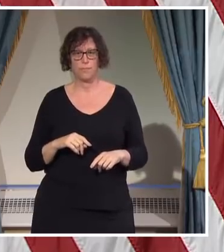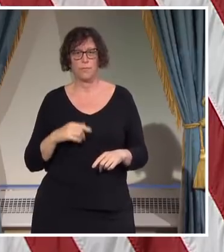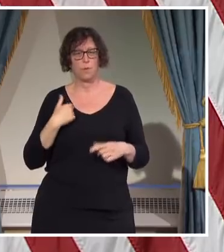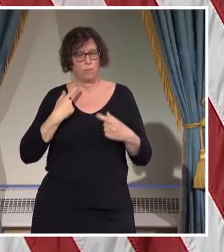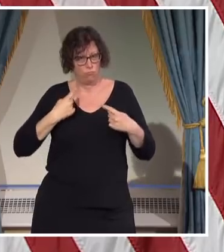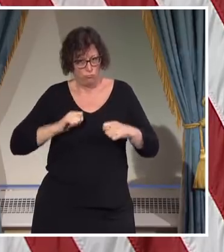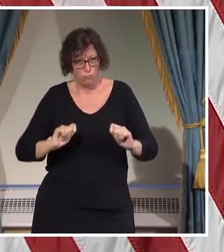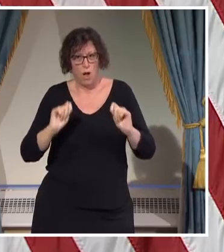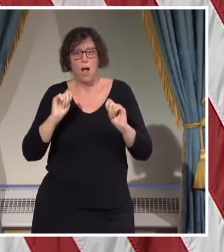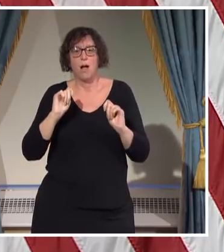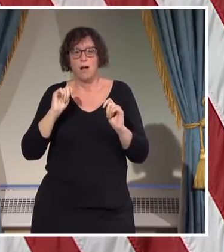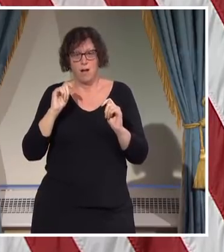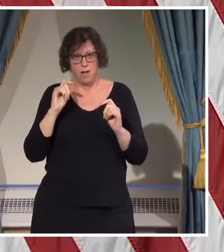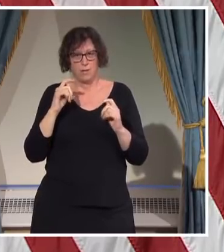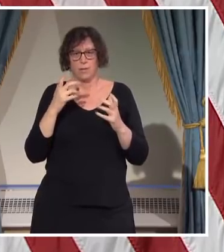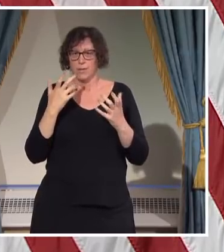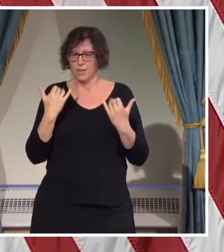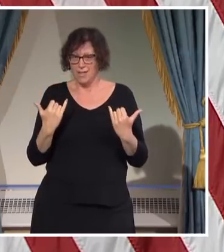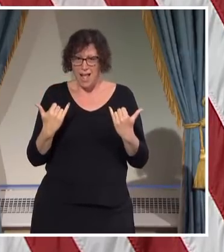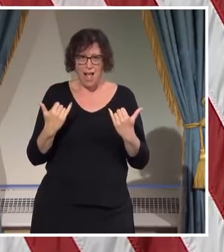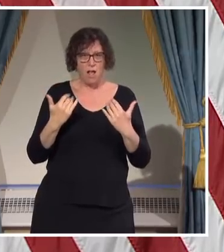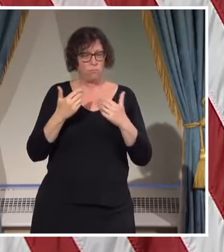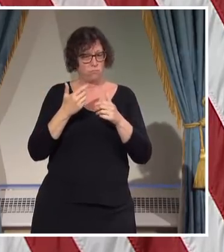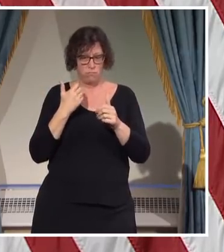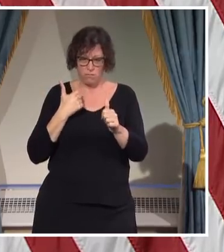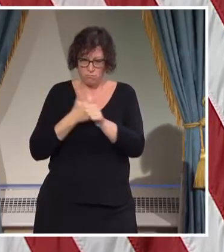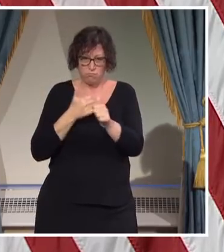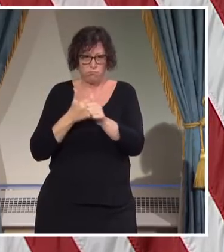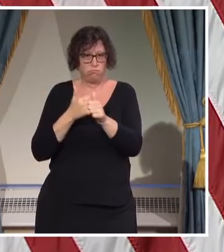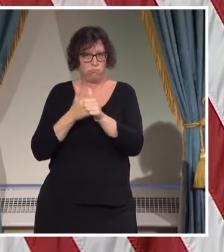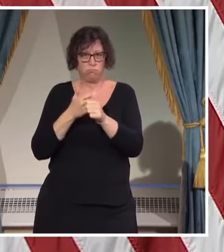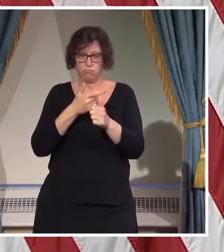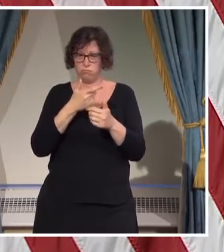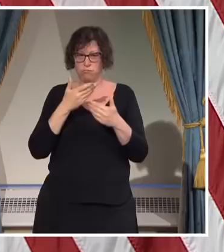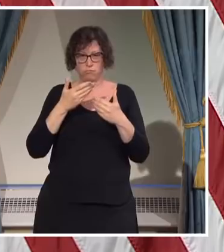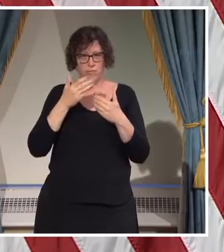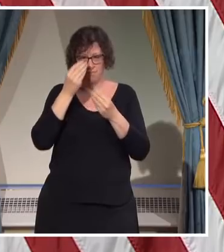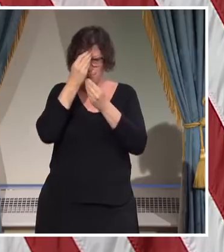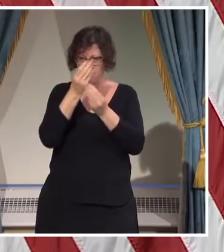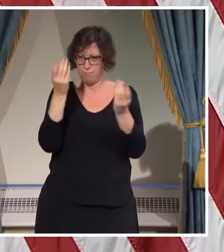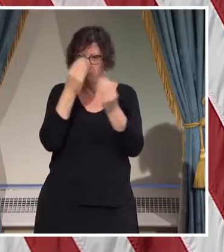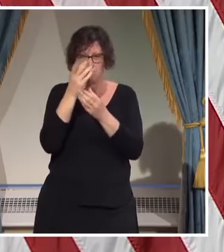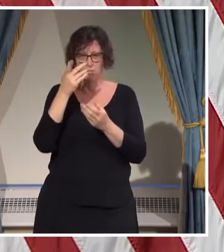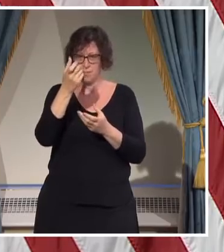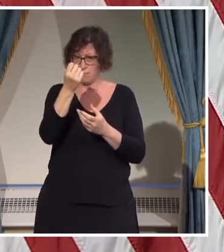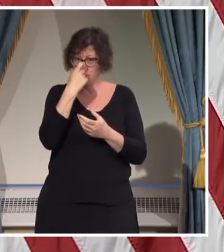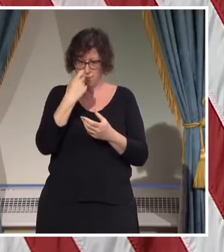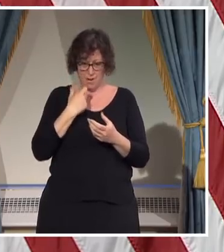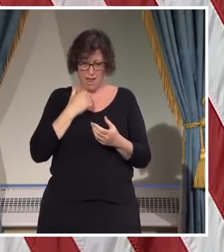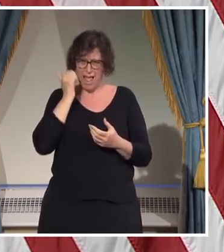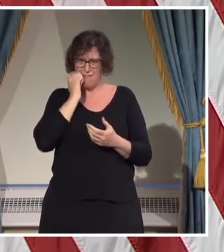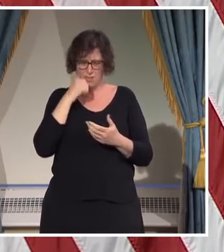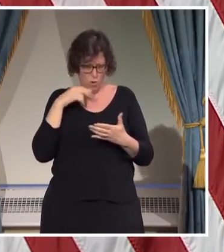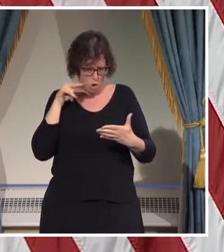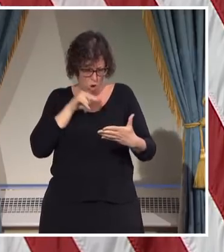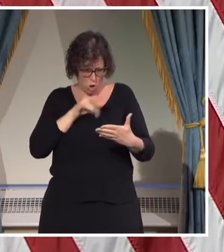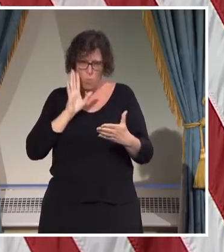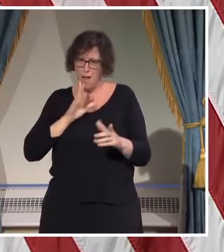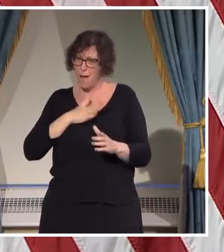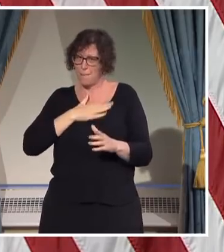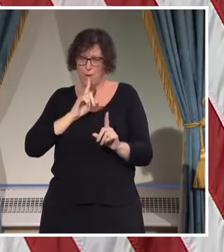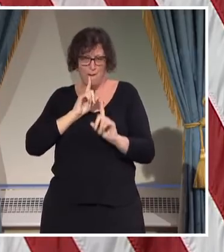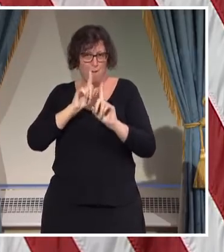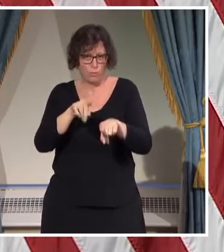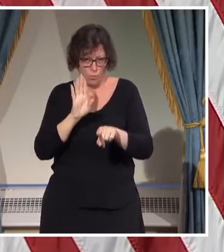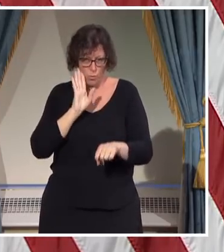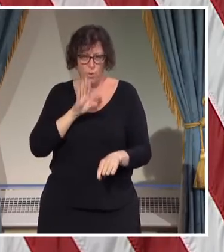about. You can get that message from the mayor every day at 9 a.m. It'll go up, and you can find